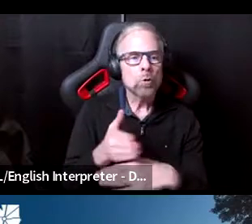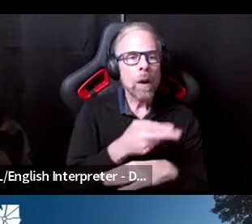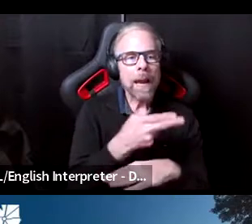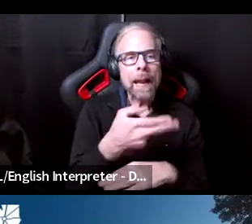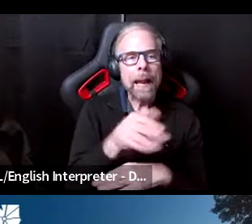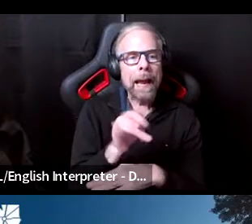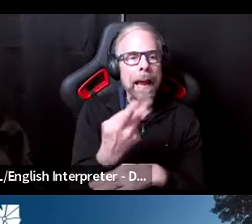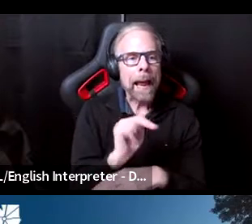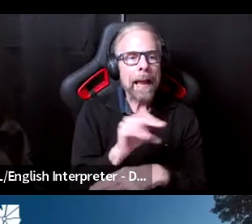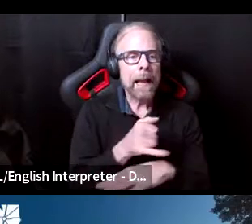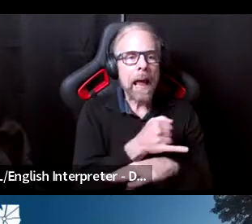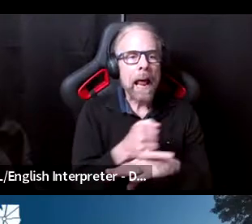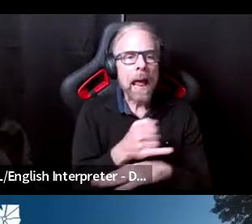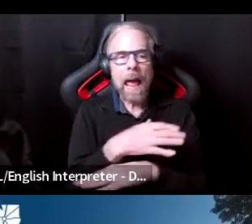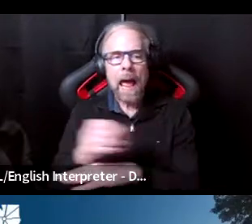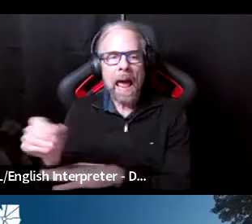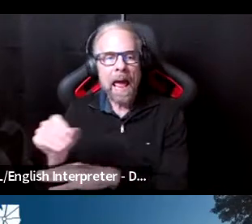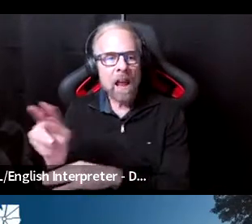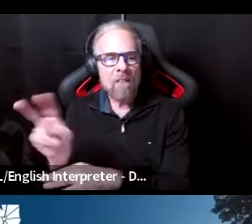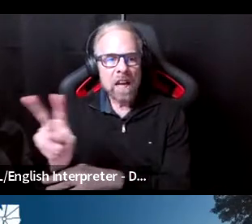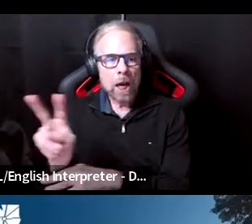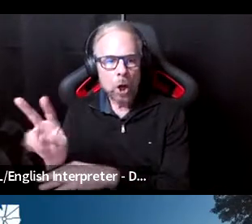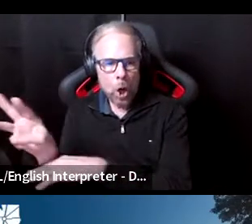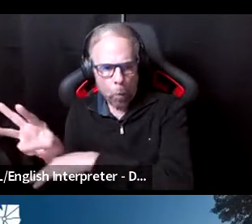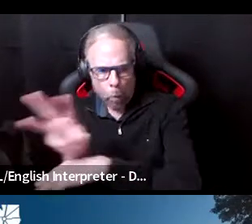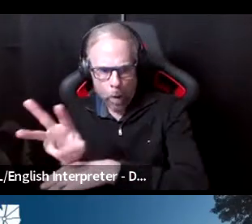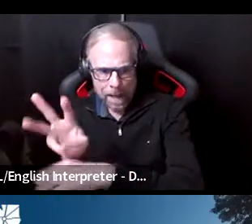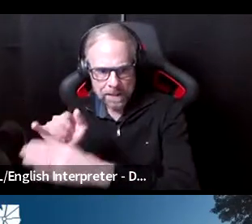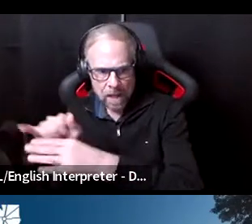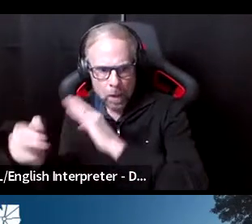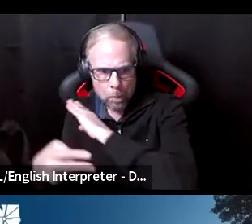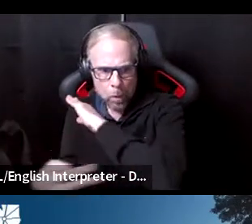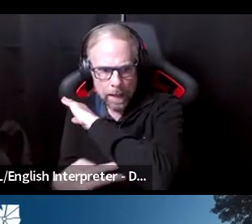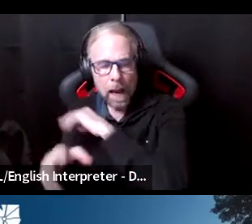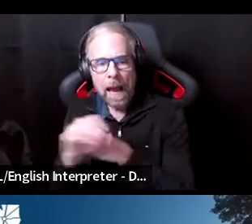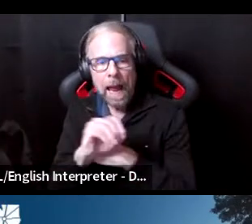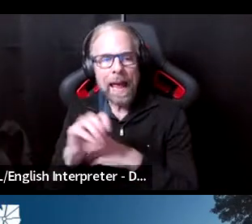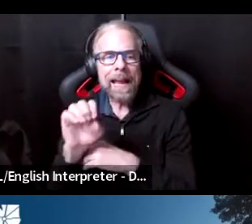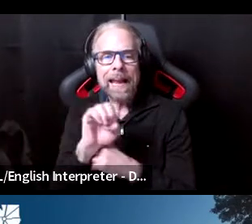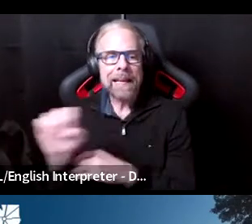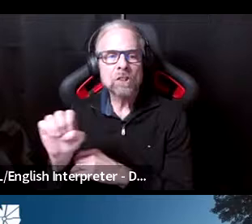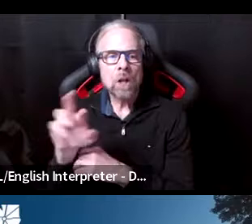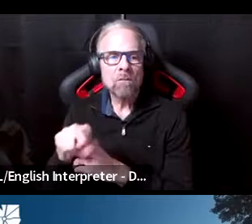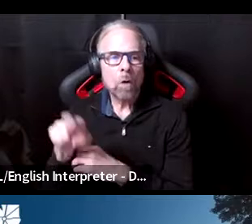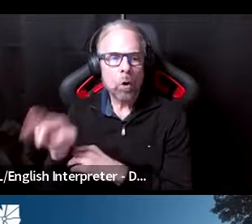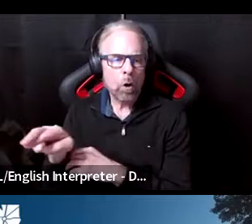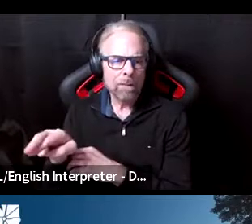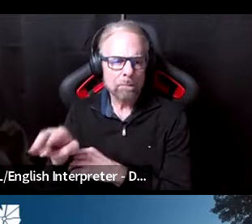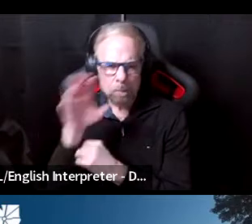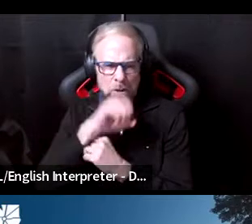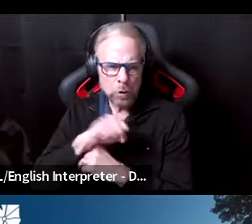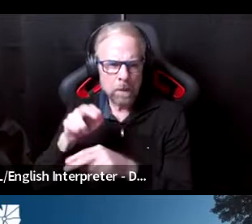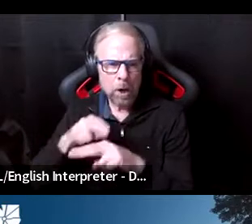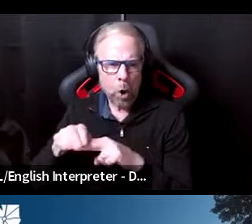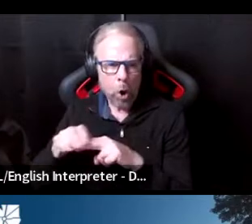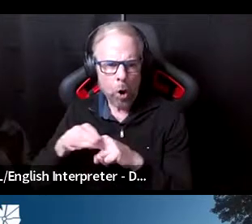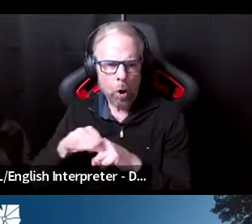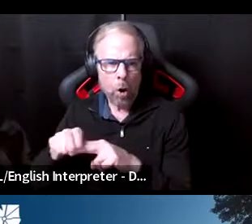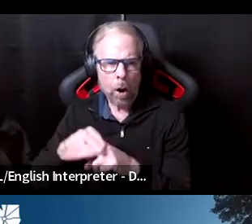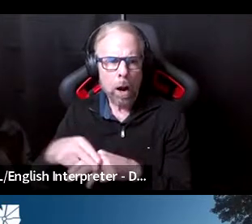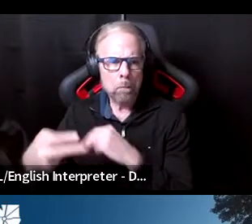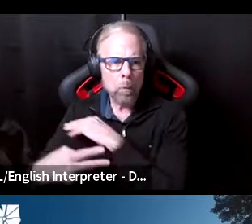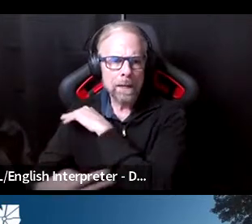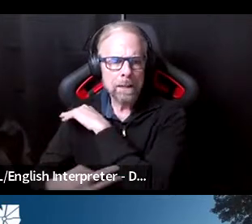and Vancouver west of the bridge and east of the RR, I'm assuming Railroad Bridge?